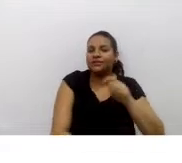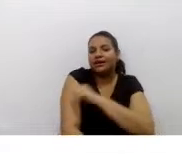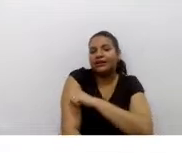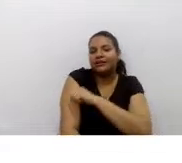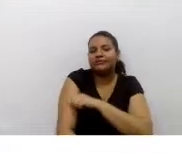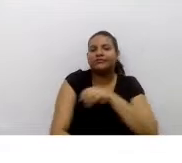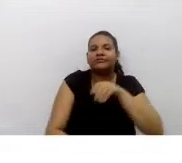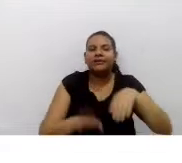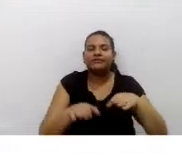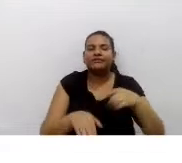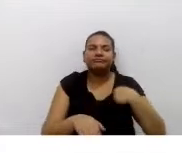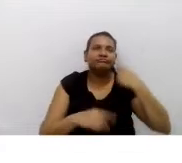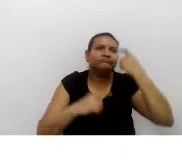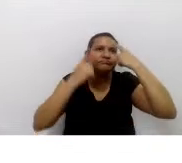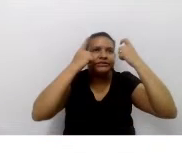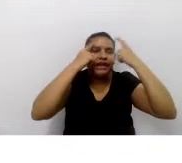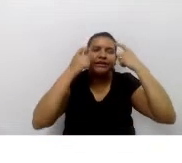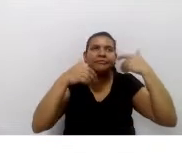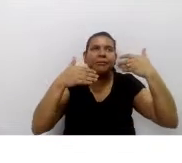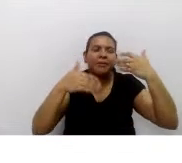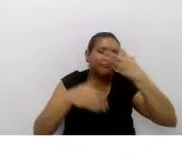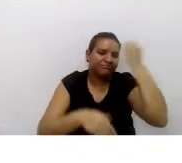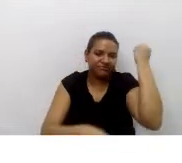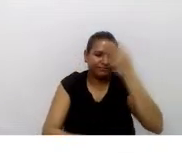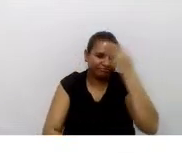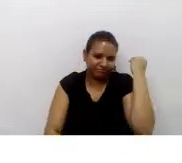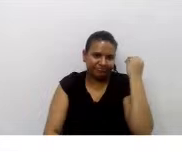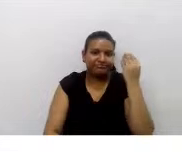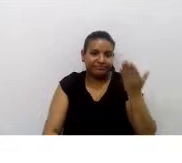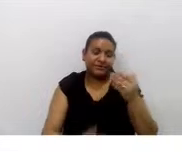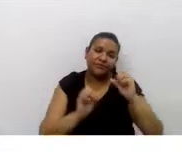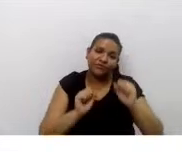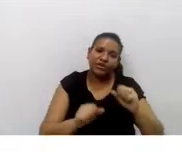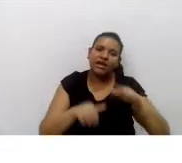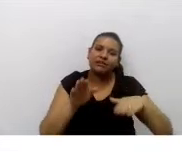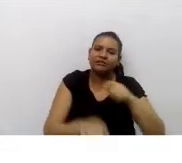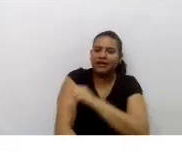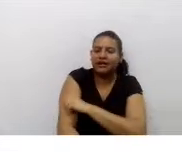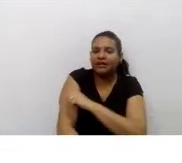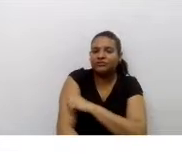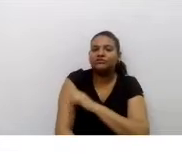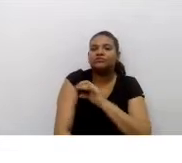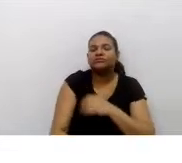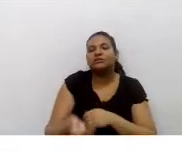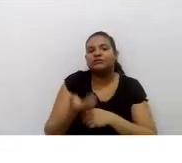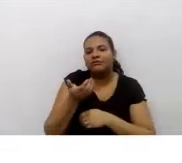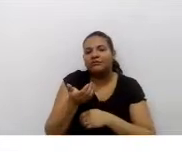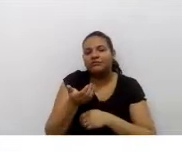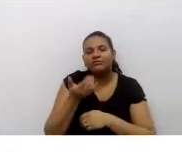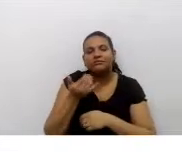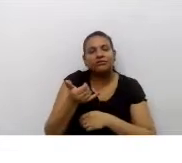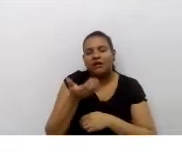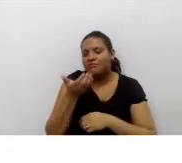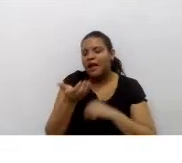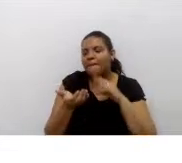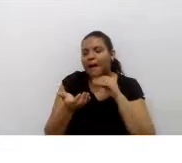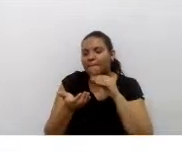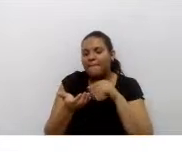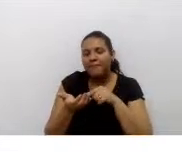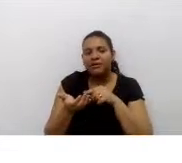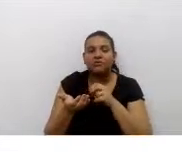have students now, they could speak into their mobiles, they can speak into their